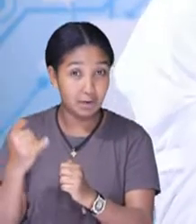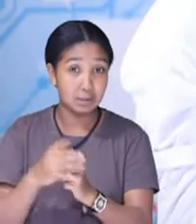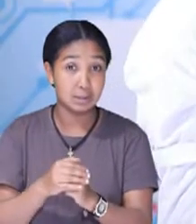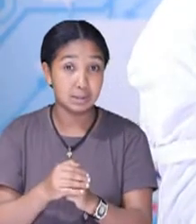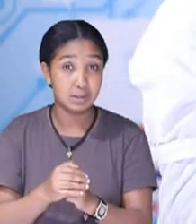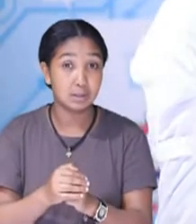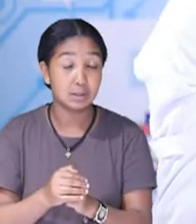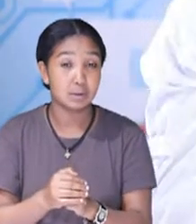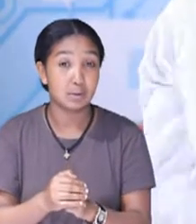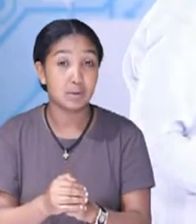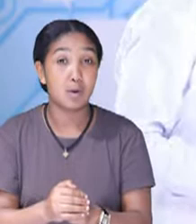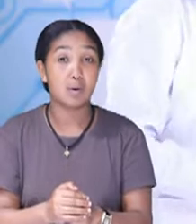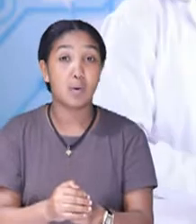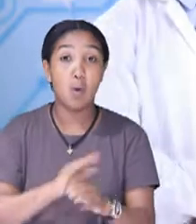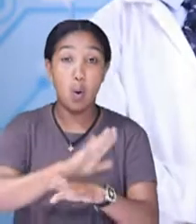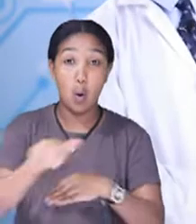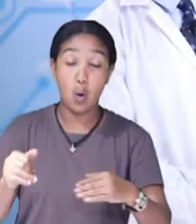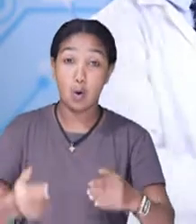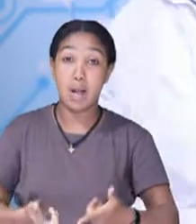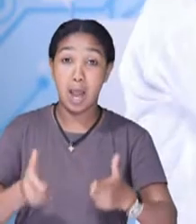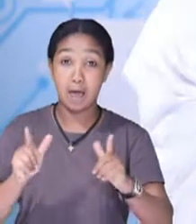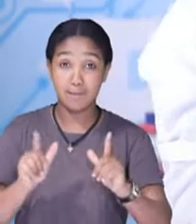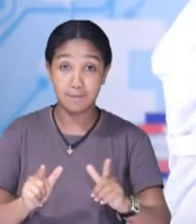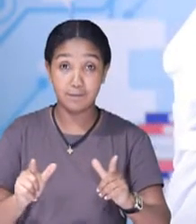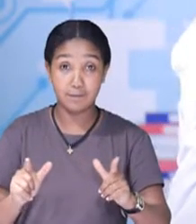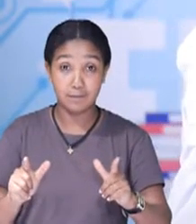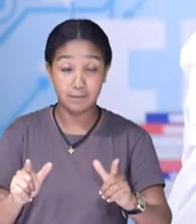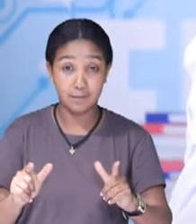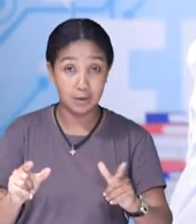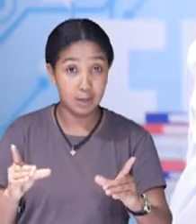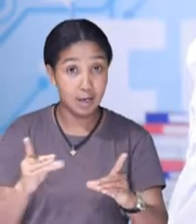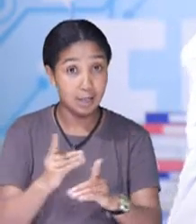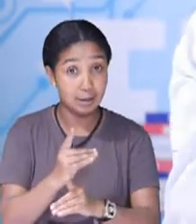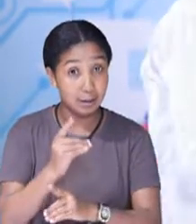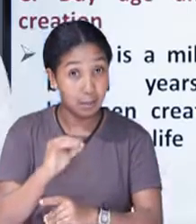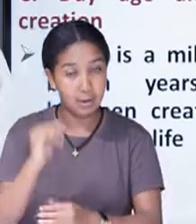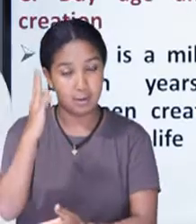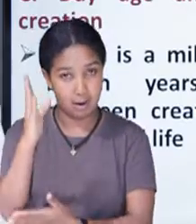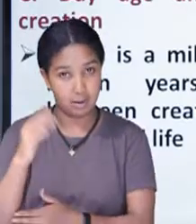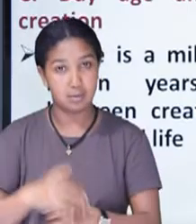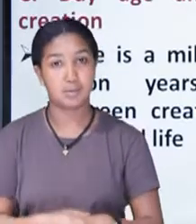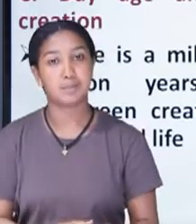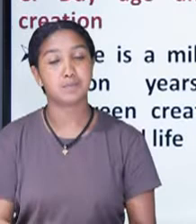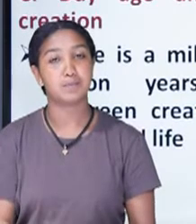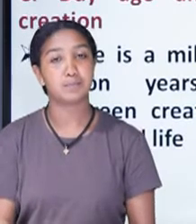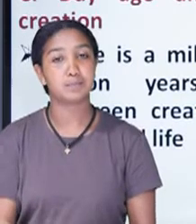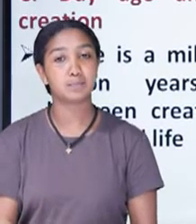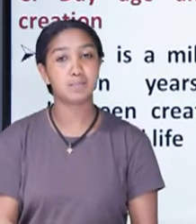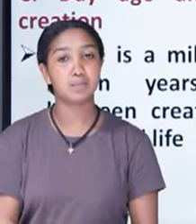in such a way that all life forms were created by God.